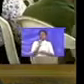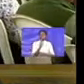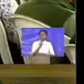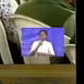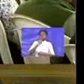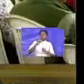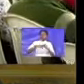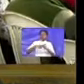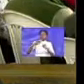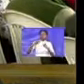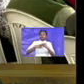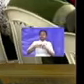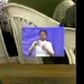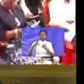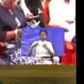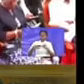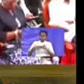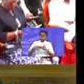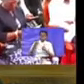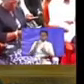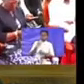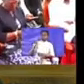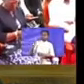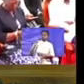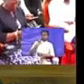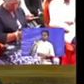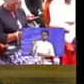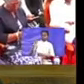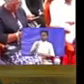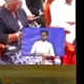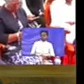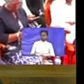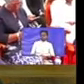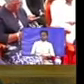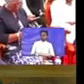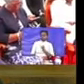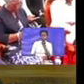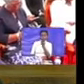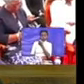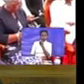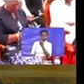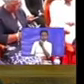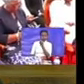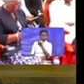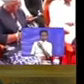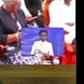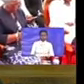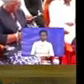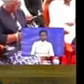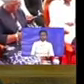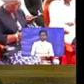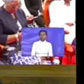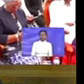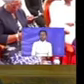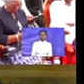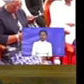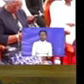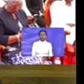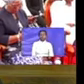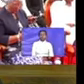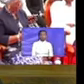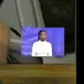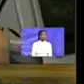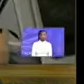*789*322#. I created an app. And that app will be ready at the end of September, both on iOS